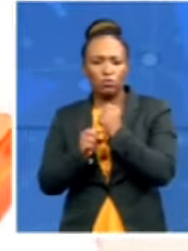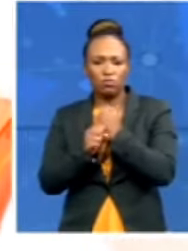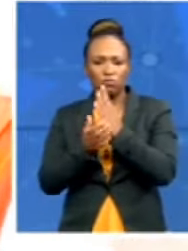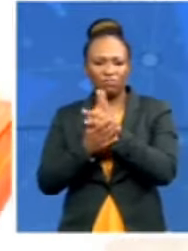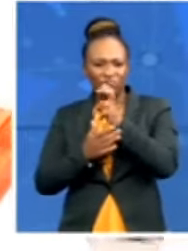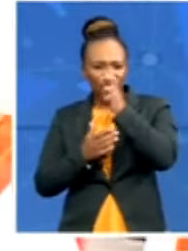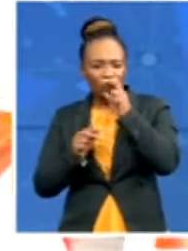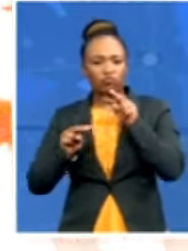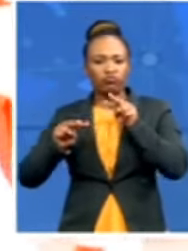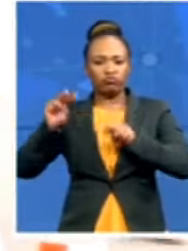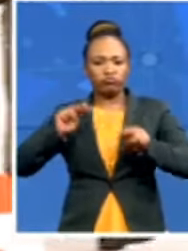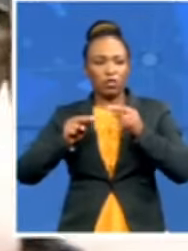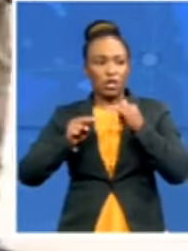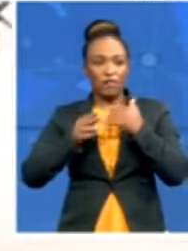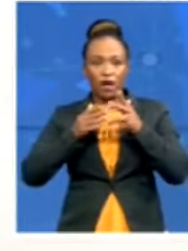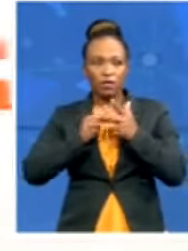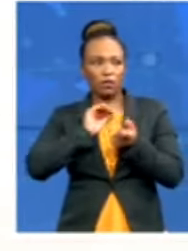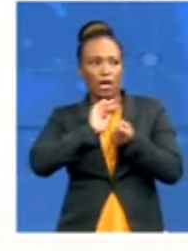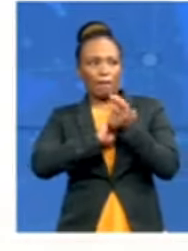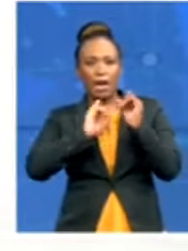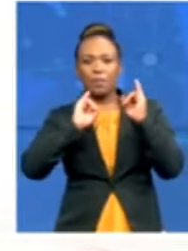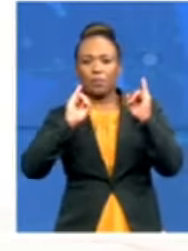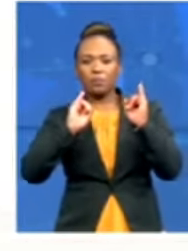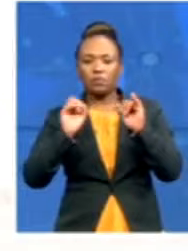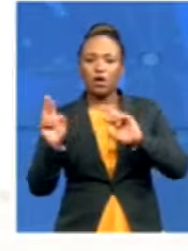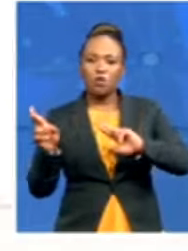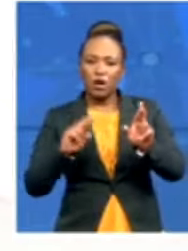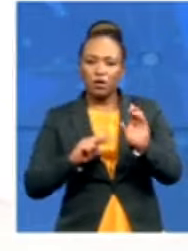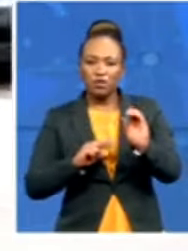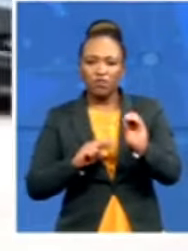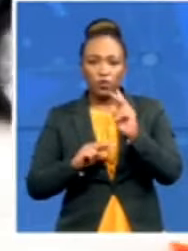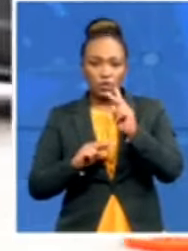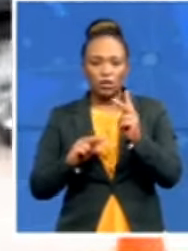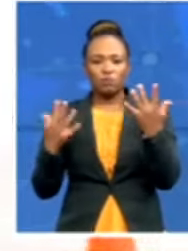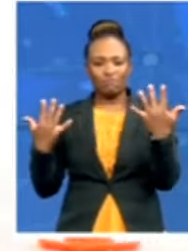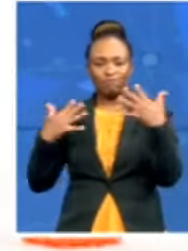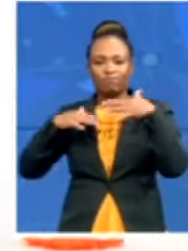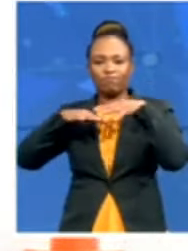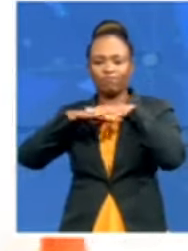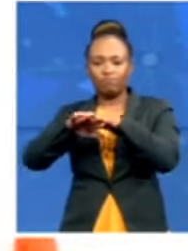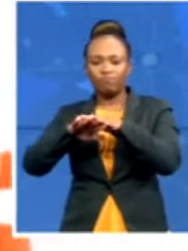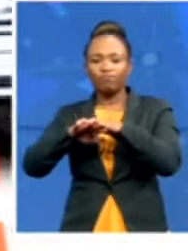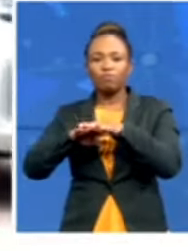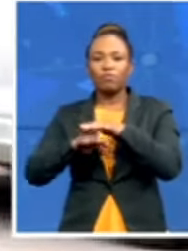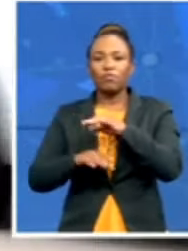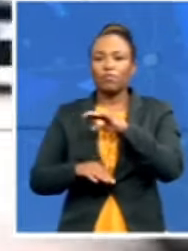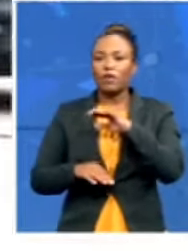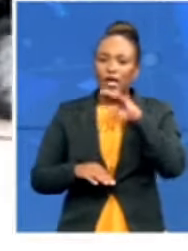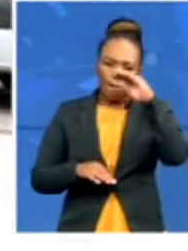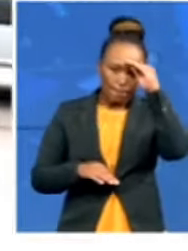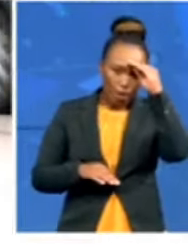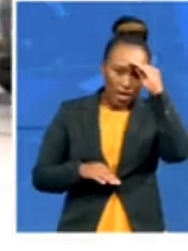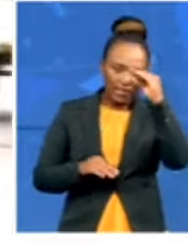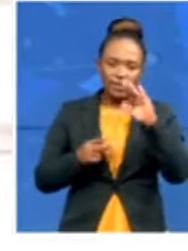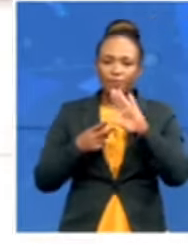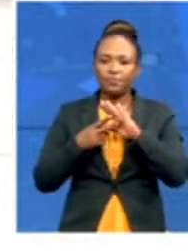can see now, we are still moving with that integration. There are all agencies here, SAPS, South African National Defence, Traffic